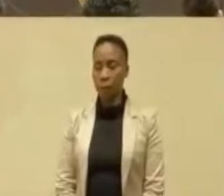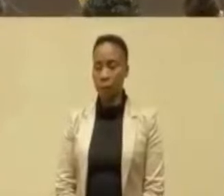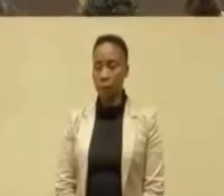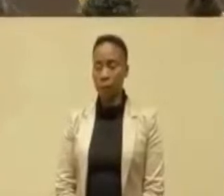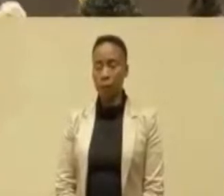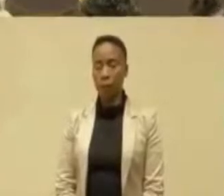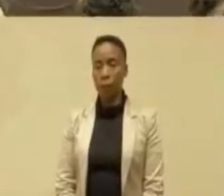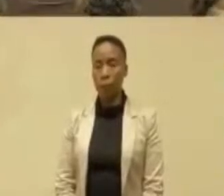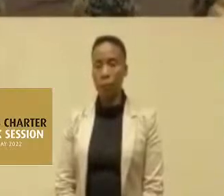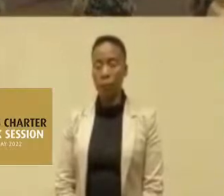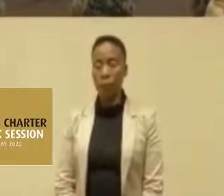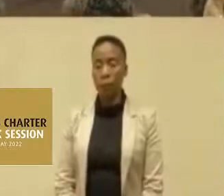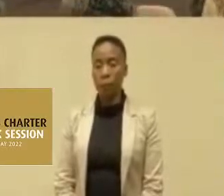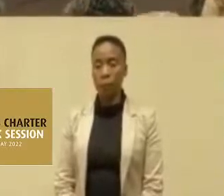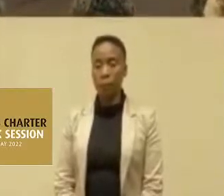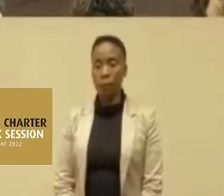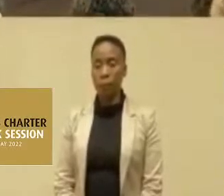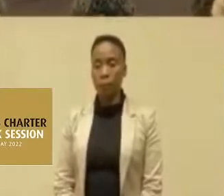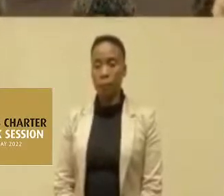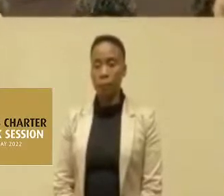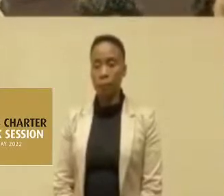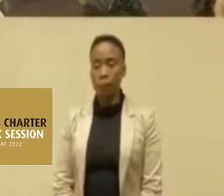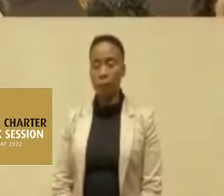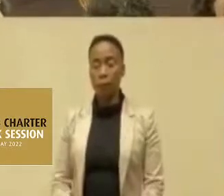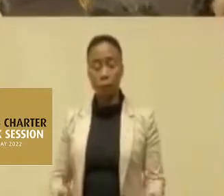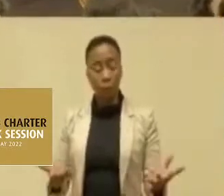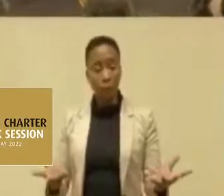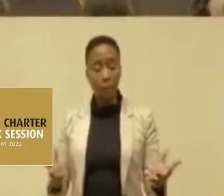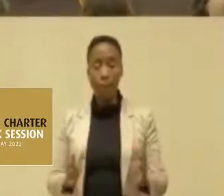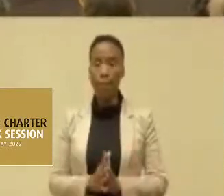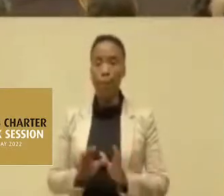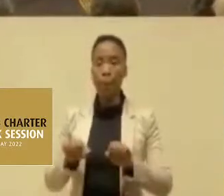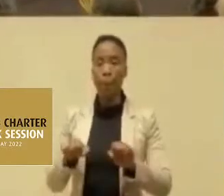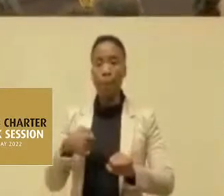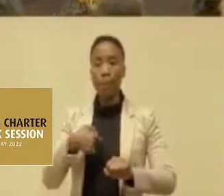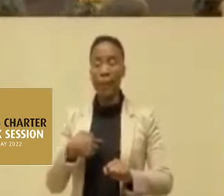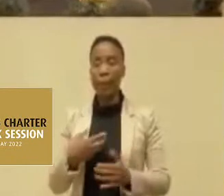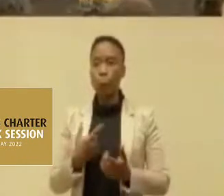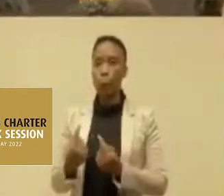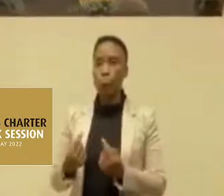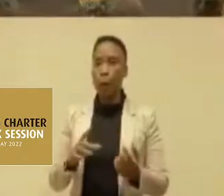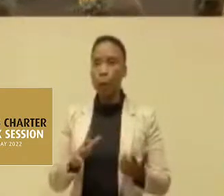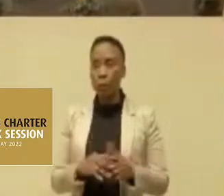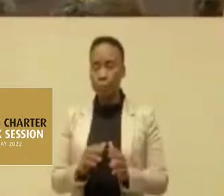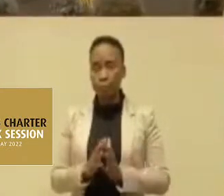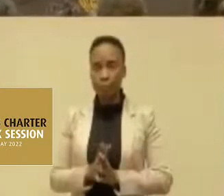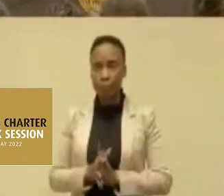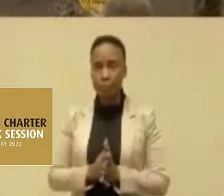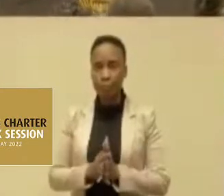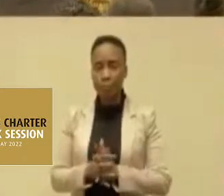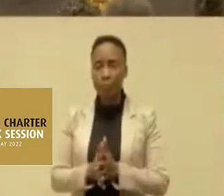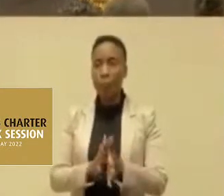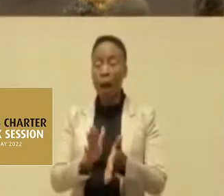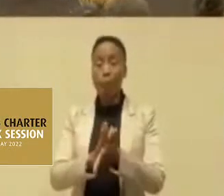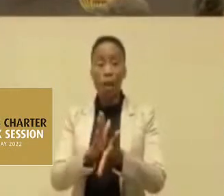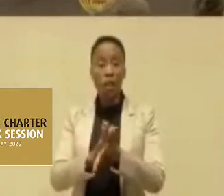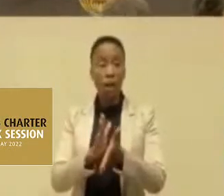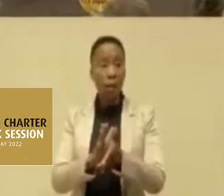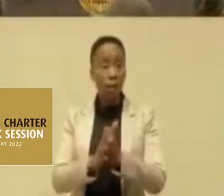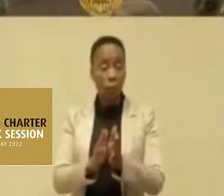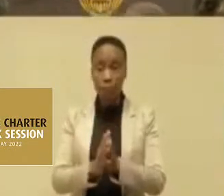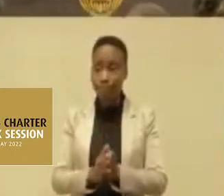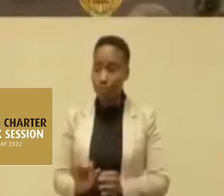let me just actually express our appreciation for all of